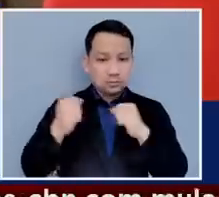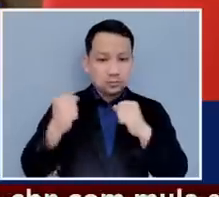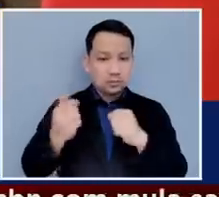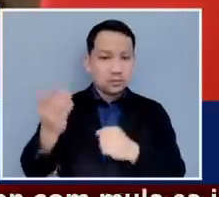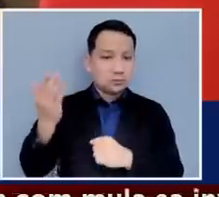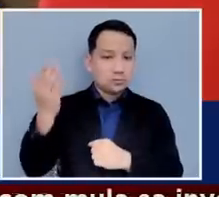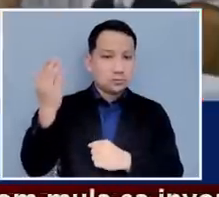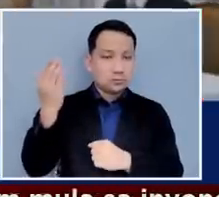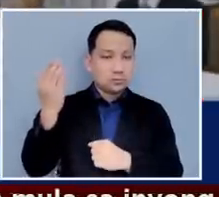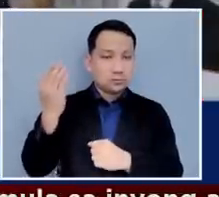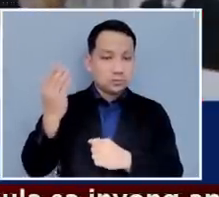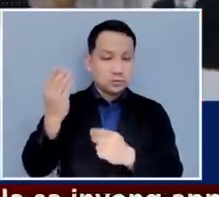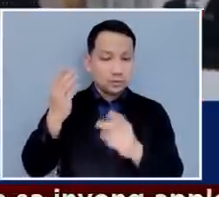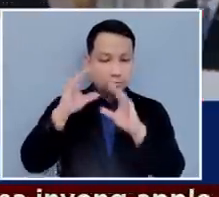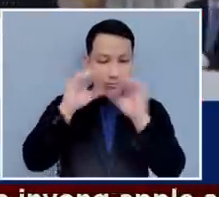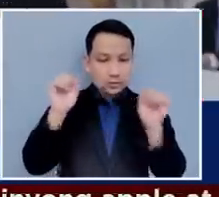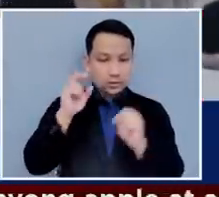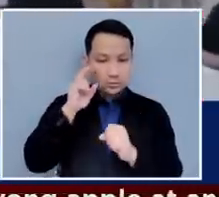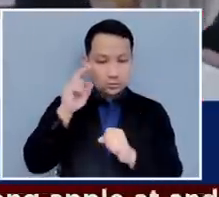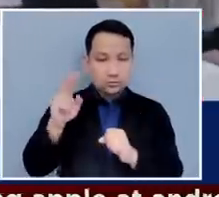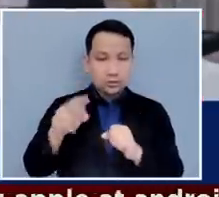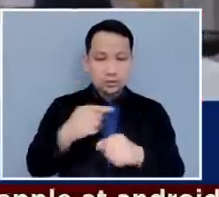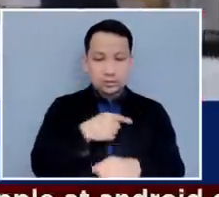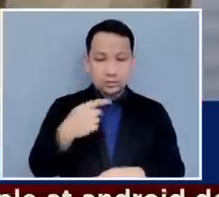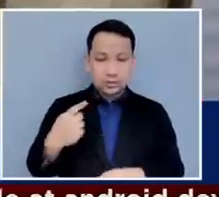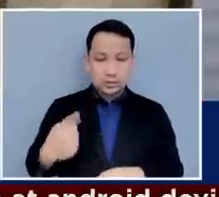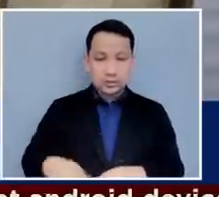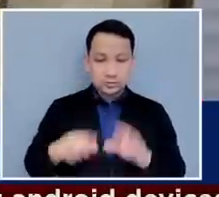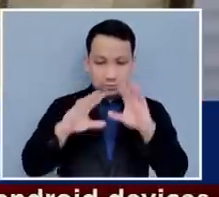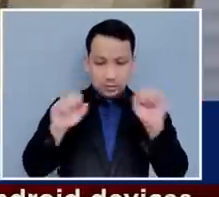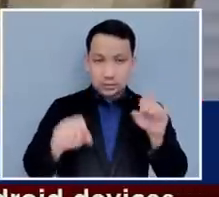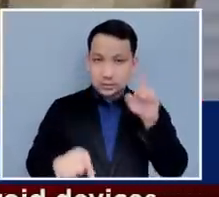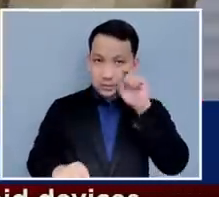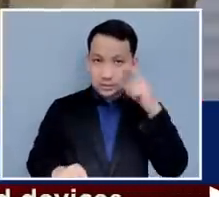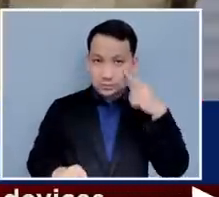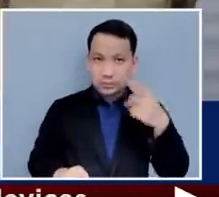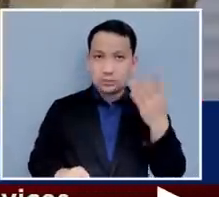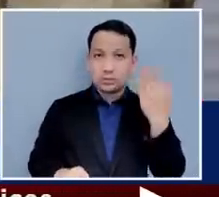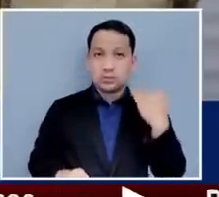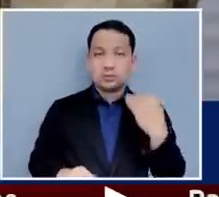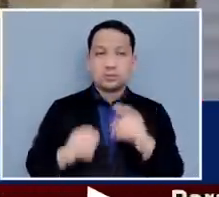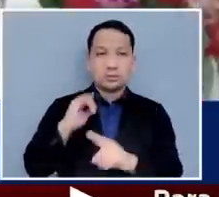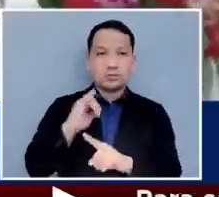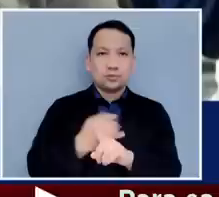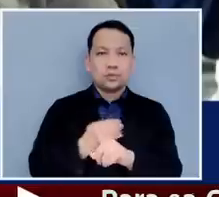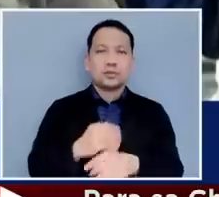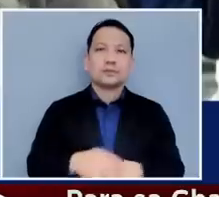ng Pangulo at Chinese President Xi Jinping noong Enero.